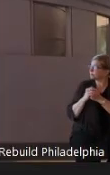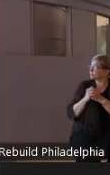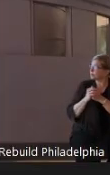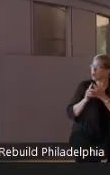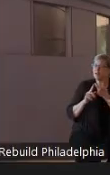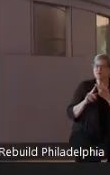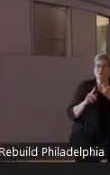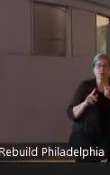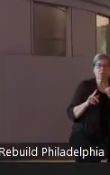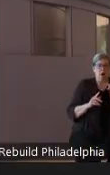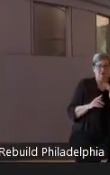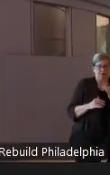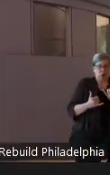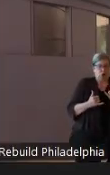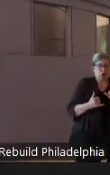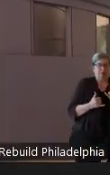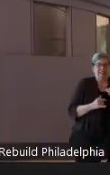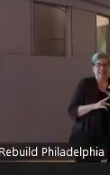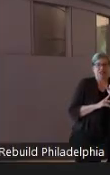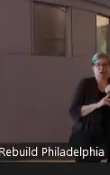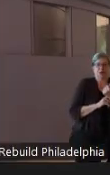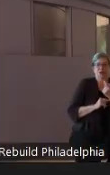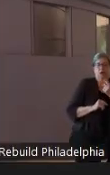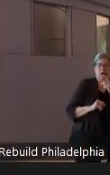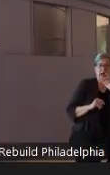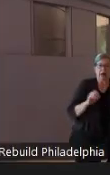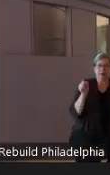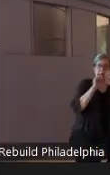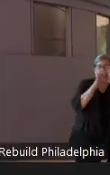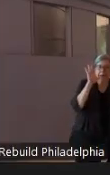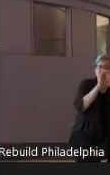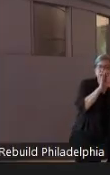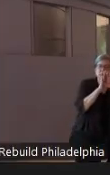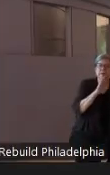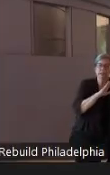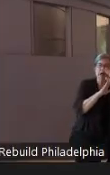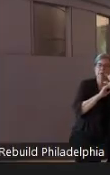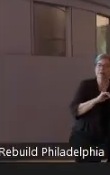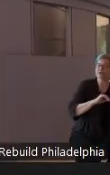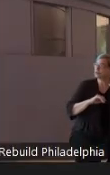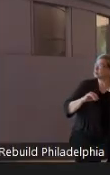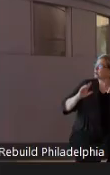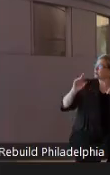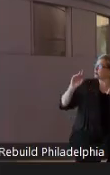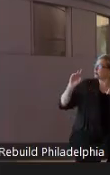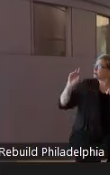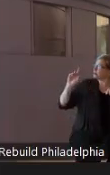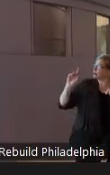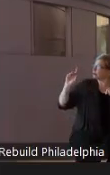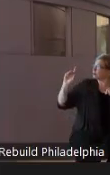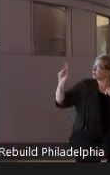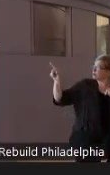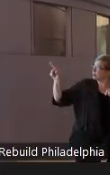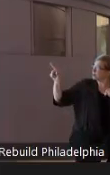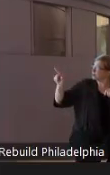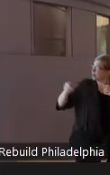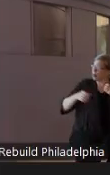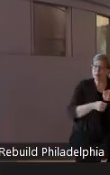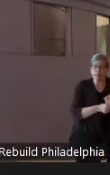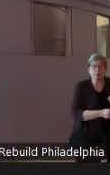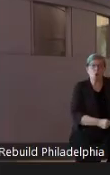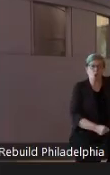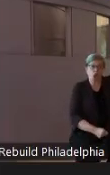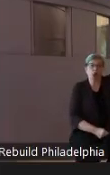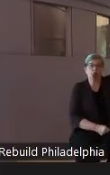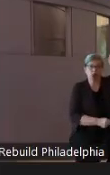existing conditions for inspiration. The image in the top left includes the existing pole